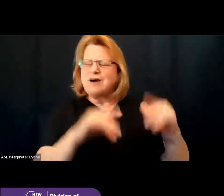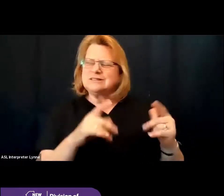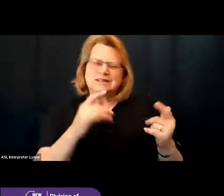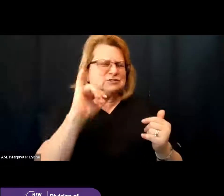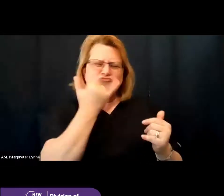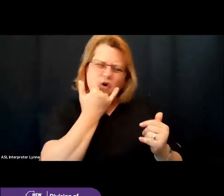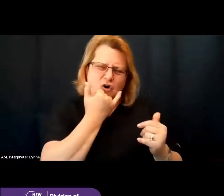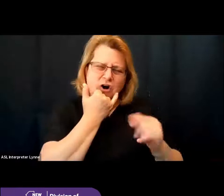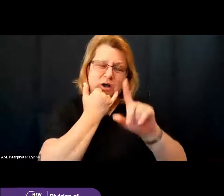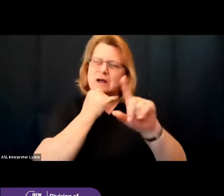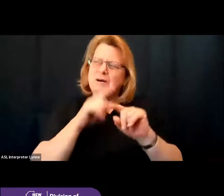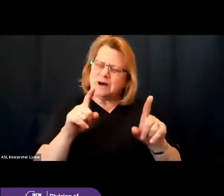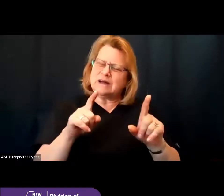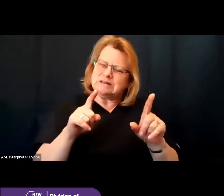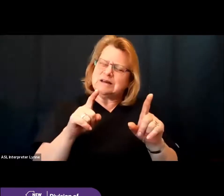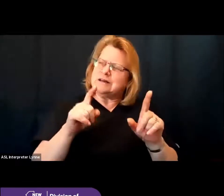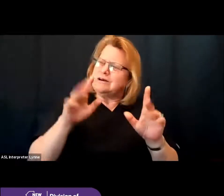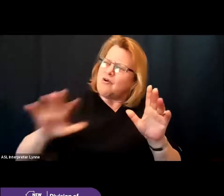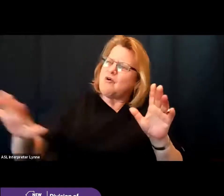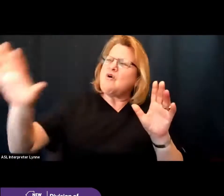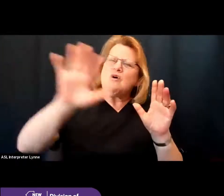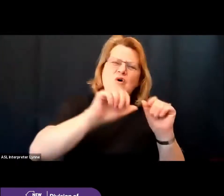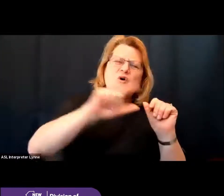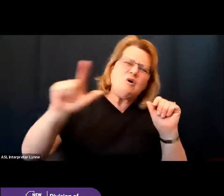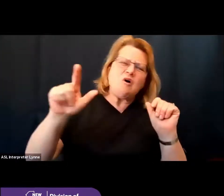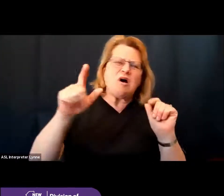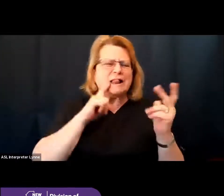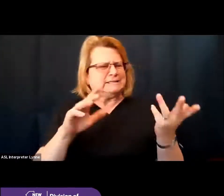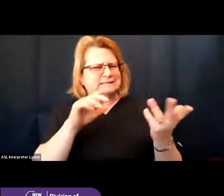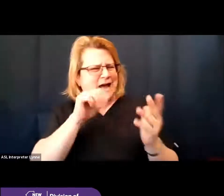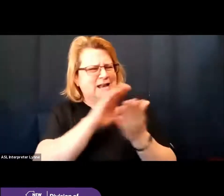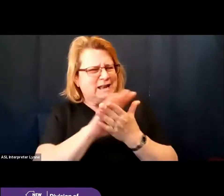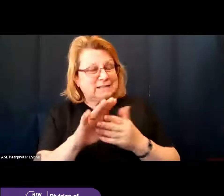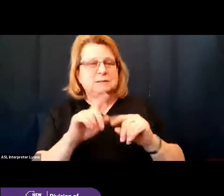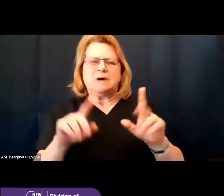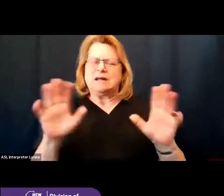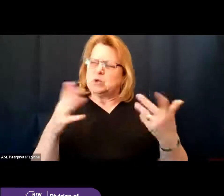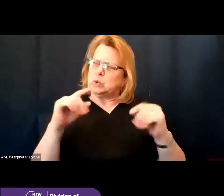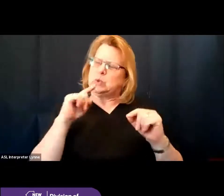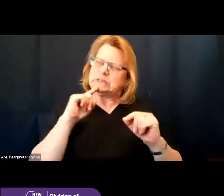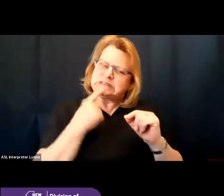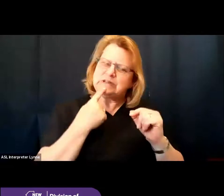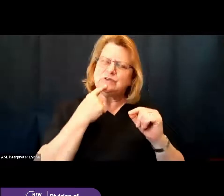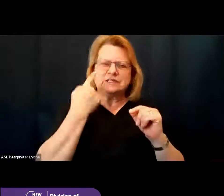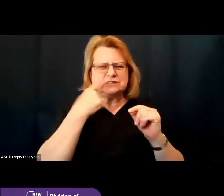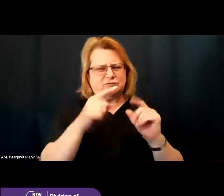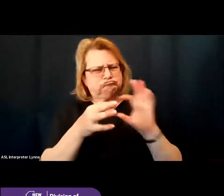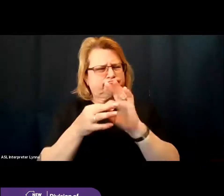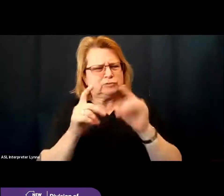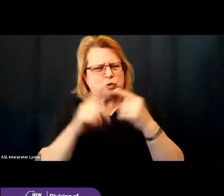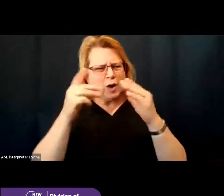about discrimination in the housing context, because as many of us know, where we live